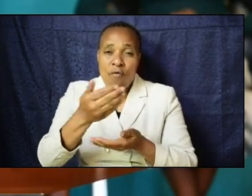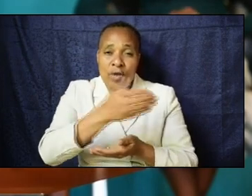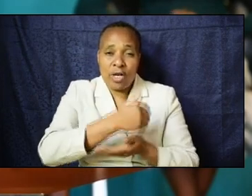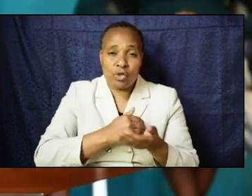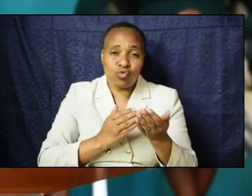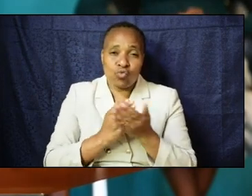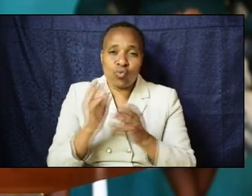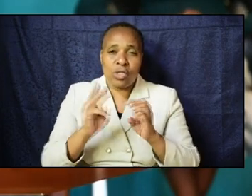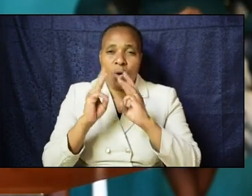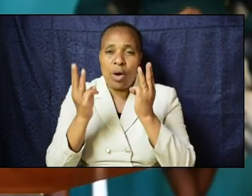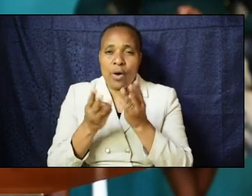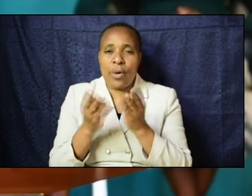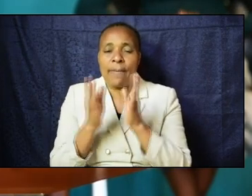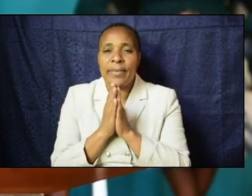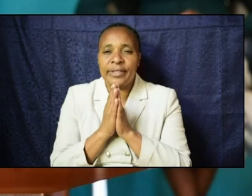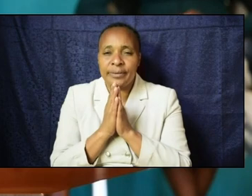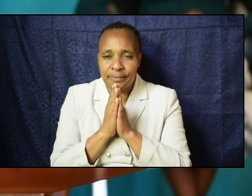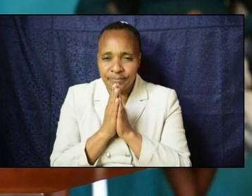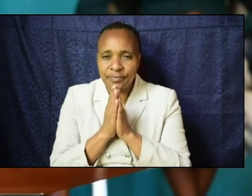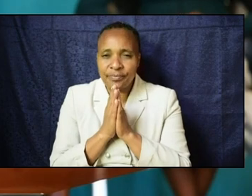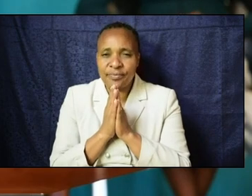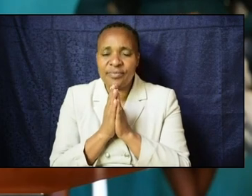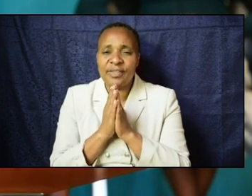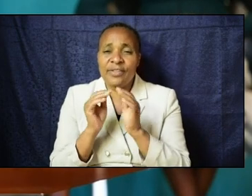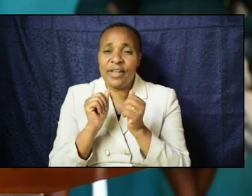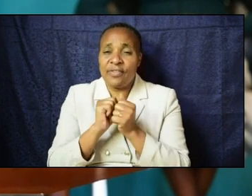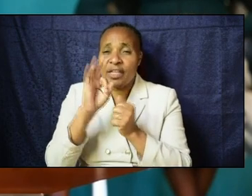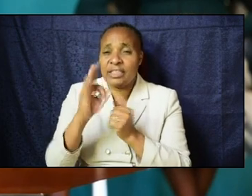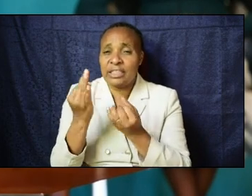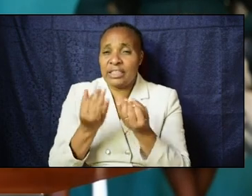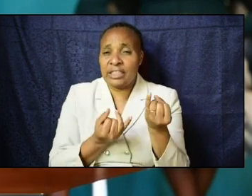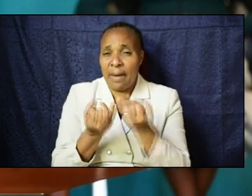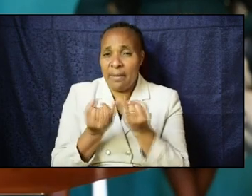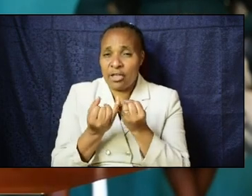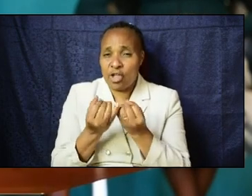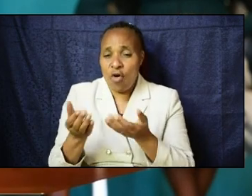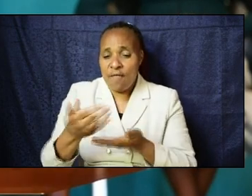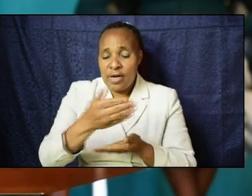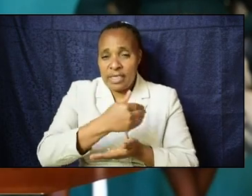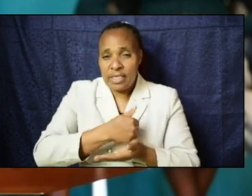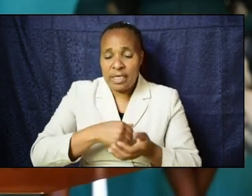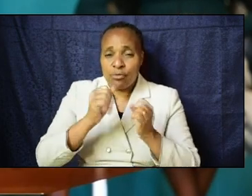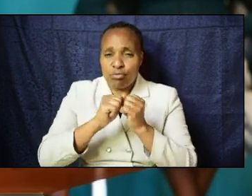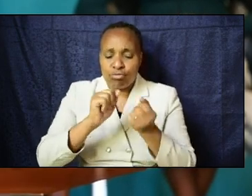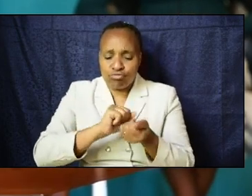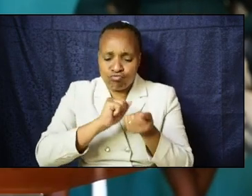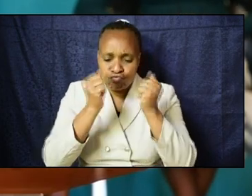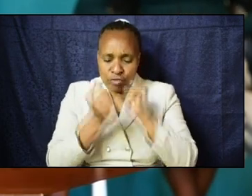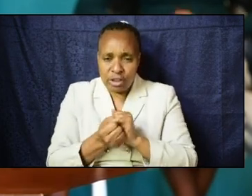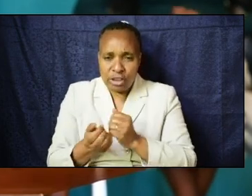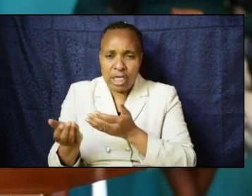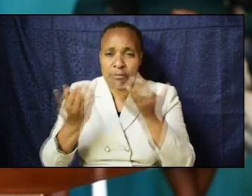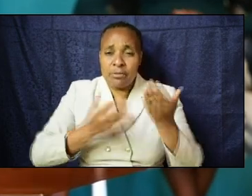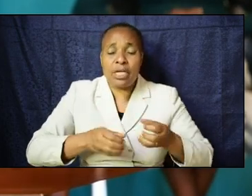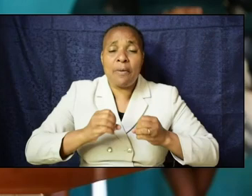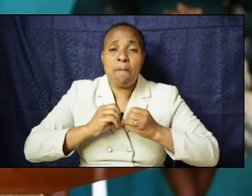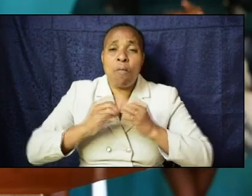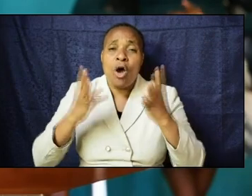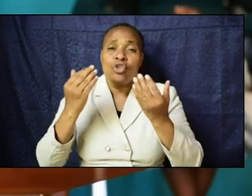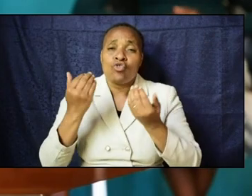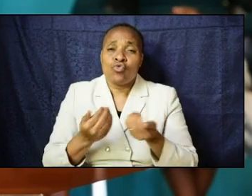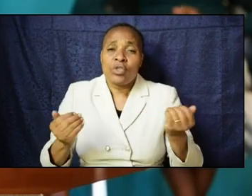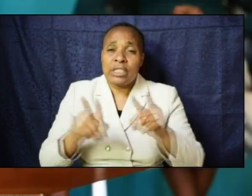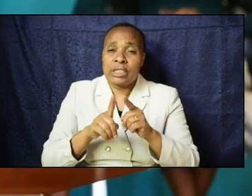world. We pray that the 13th Sabbath offering may impact more and more children like Daria and help